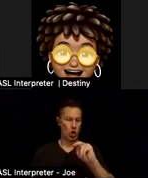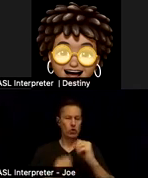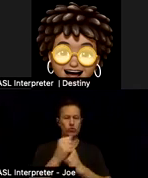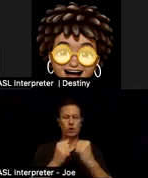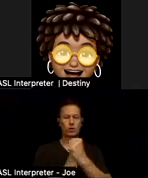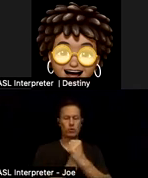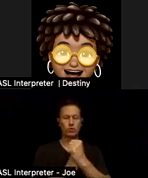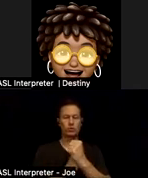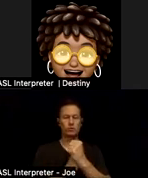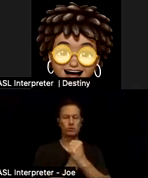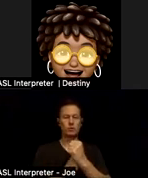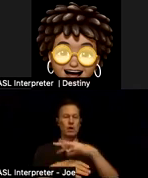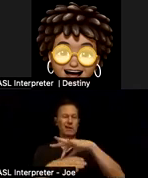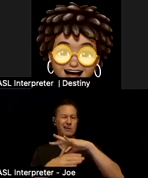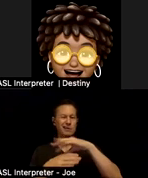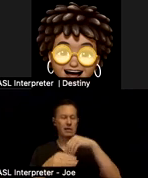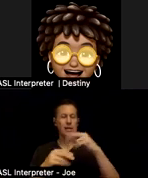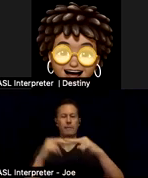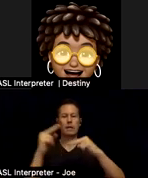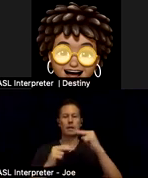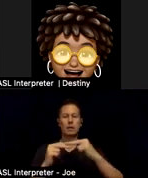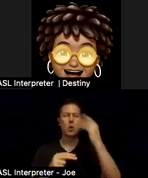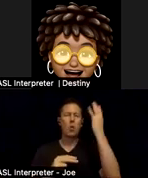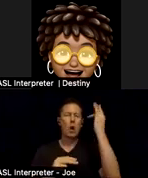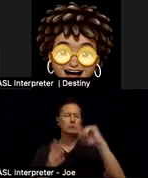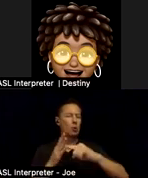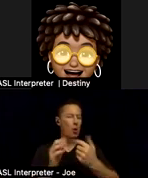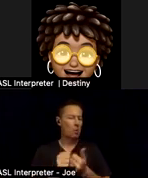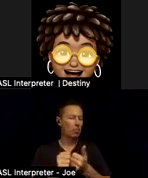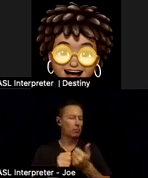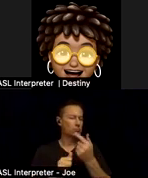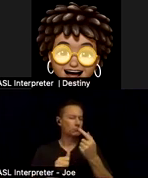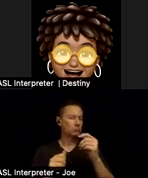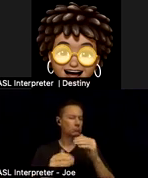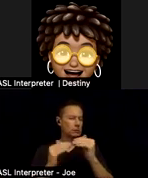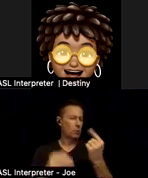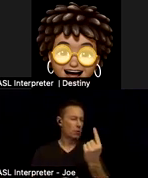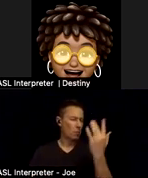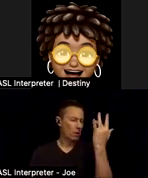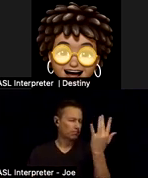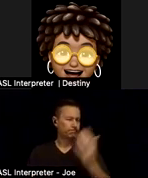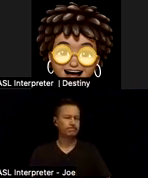contents of buildings. Why lead with that? Next slide.